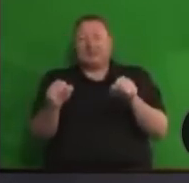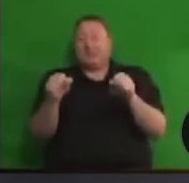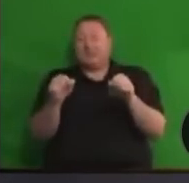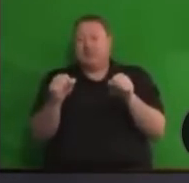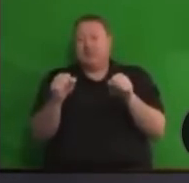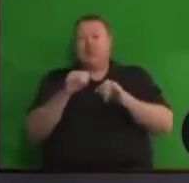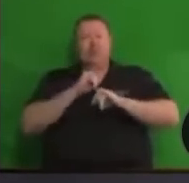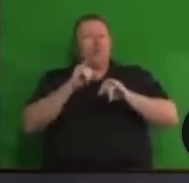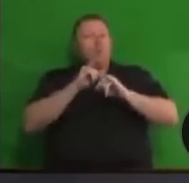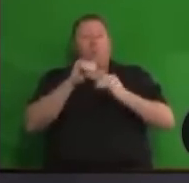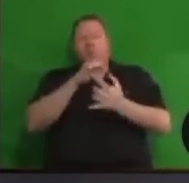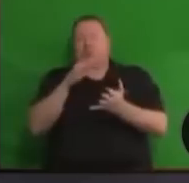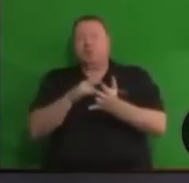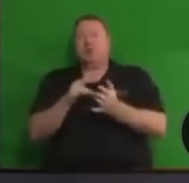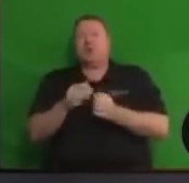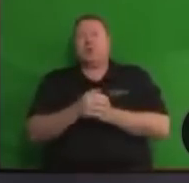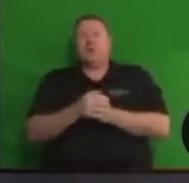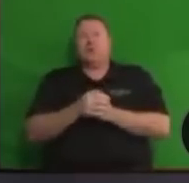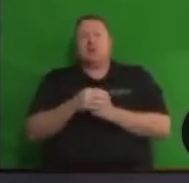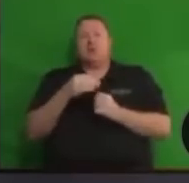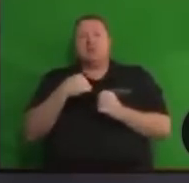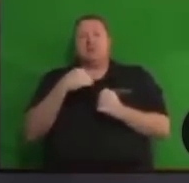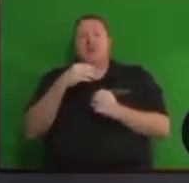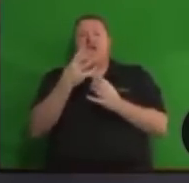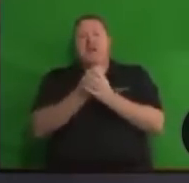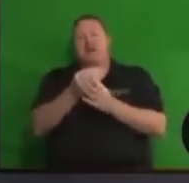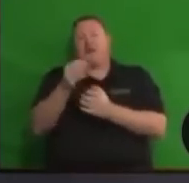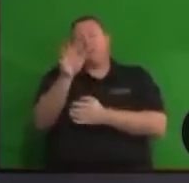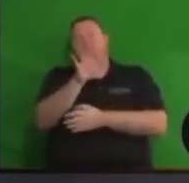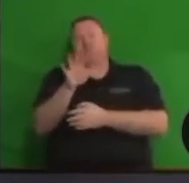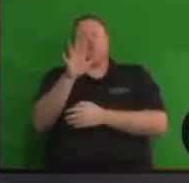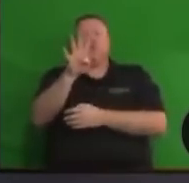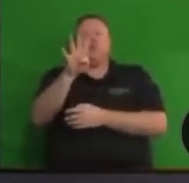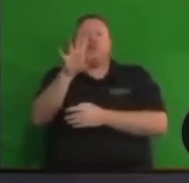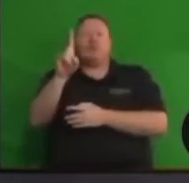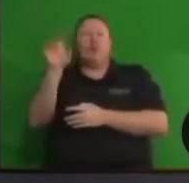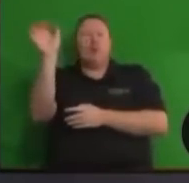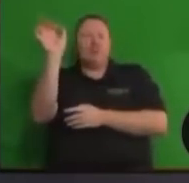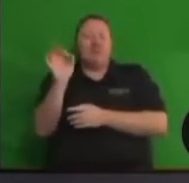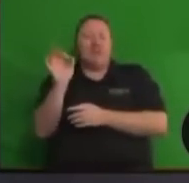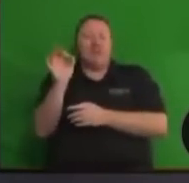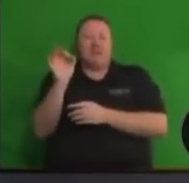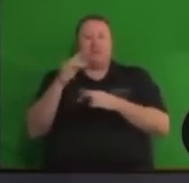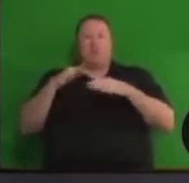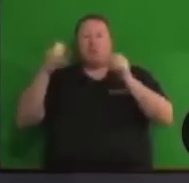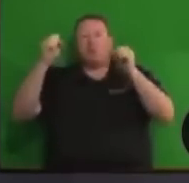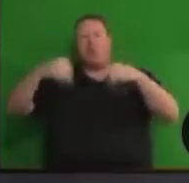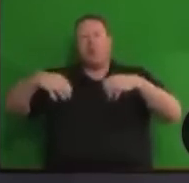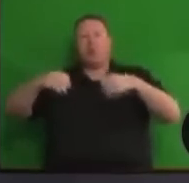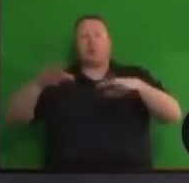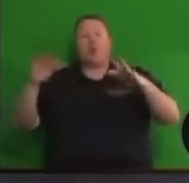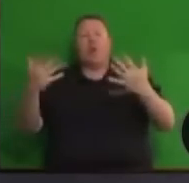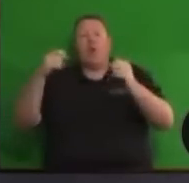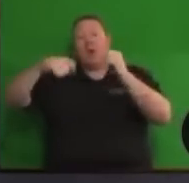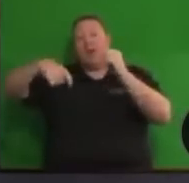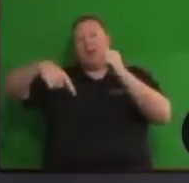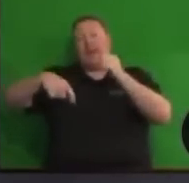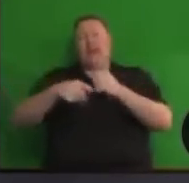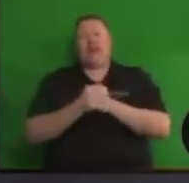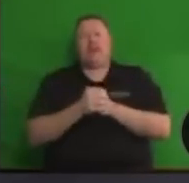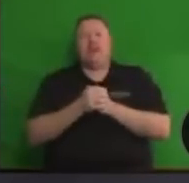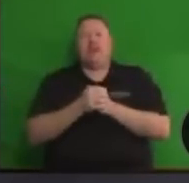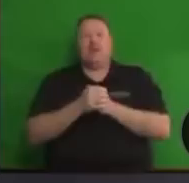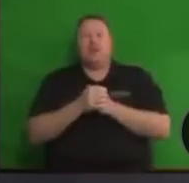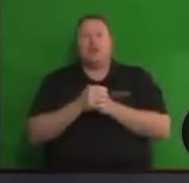to, 41% of our water to leaks. While we have emerged